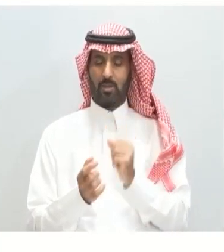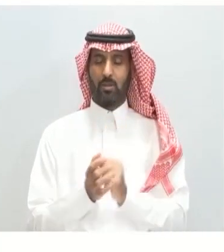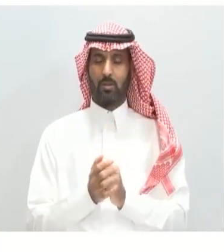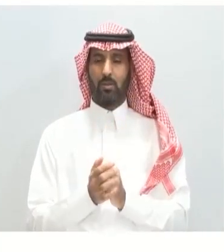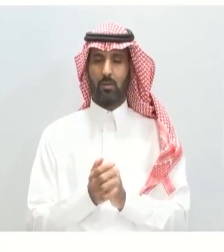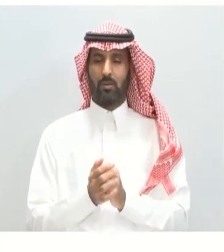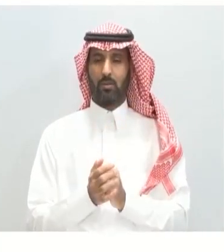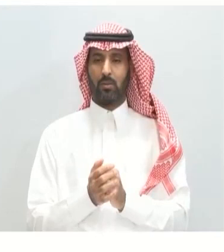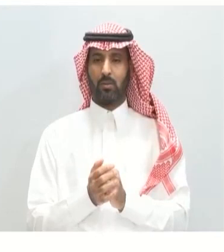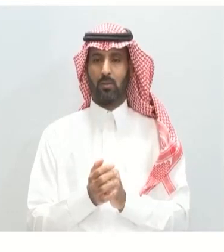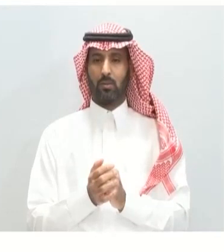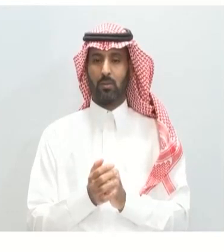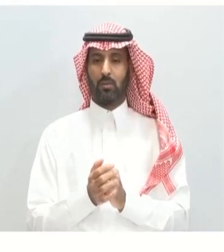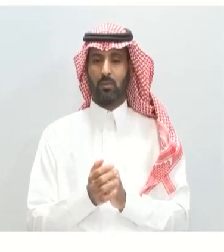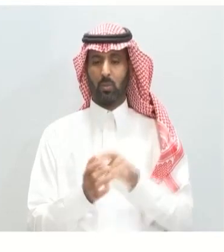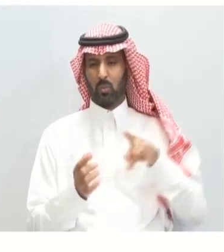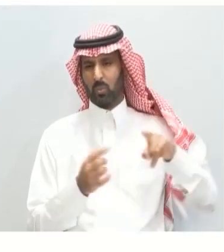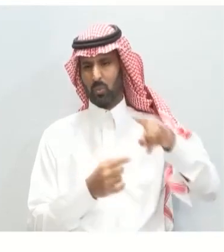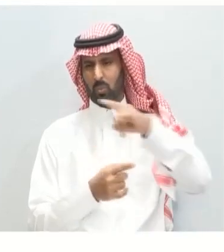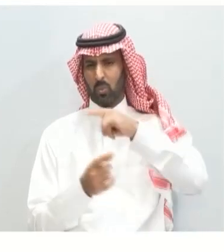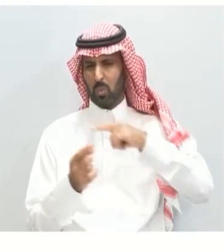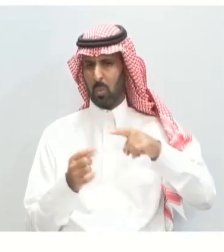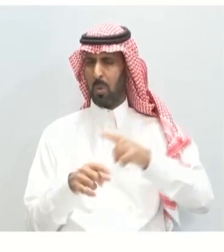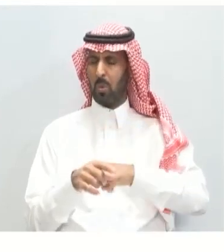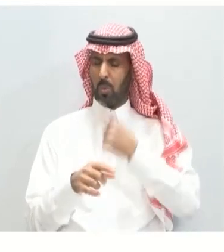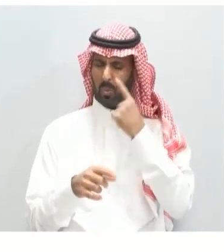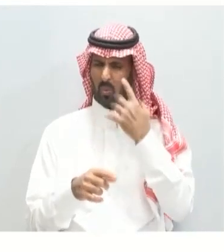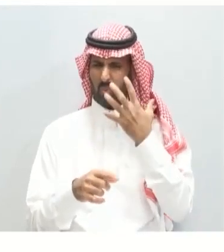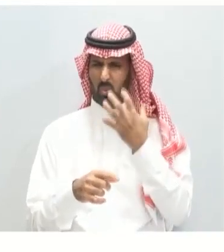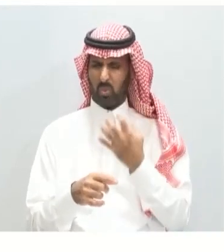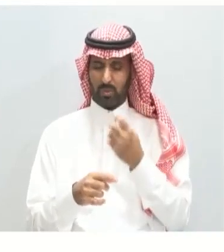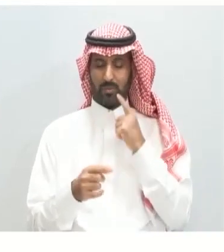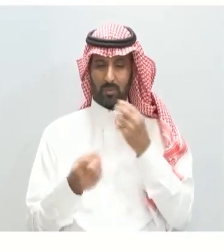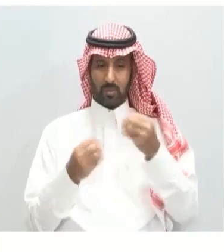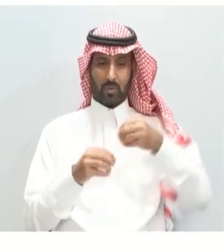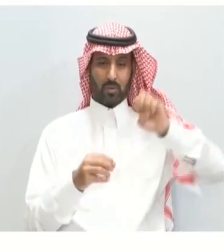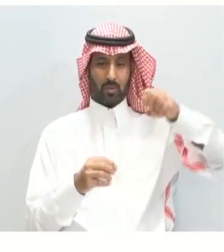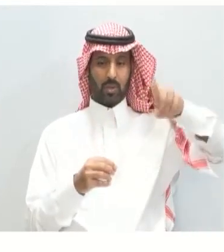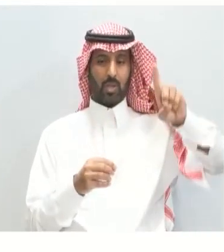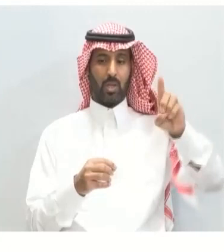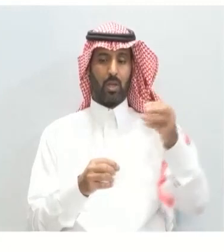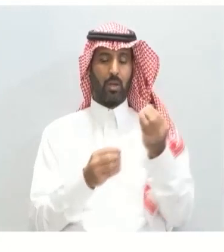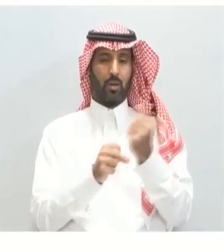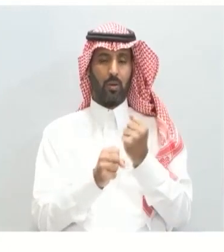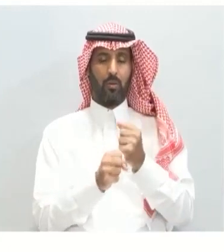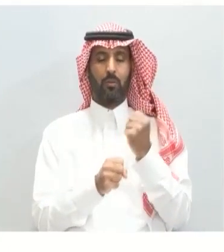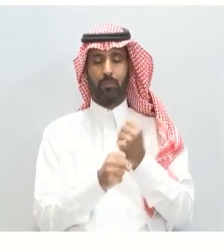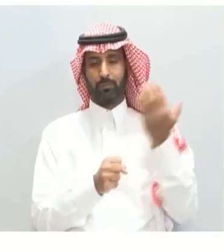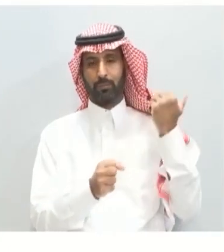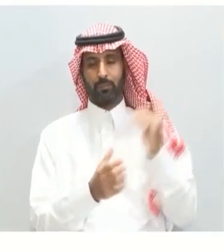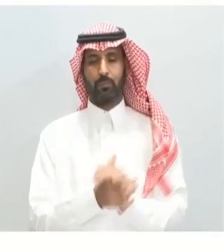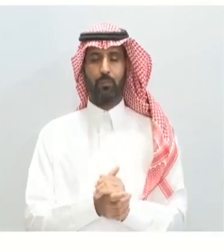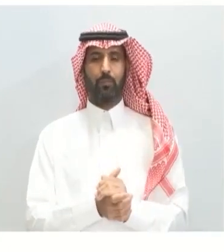very, very good. Frustrated. So we used the ed, meaning we used the past